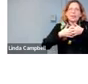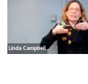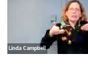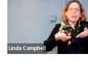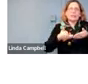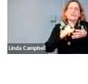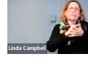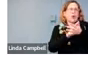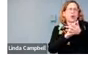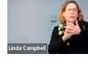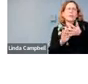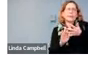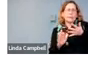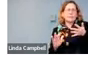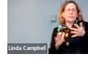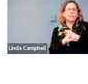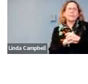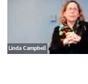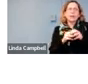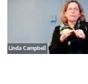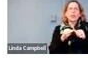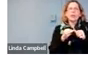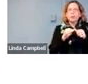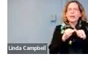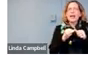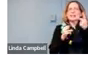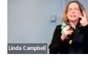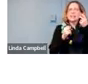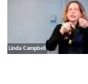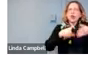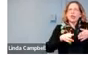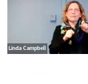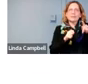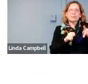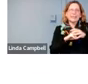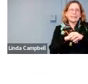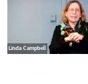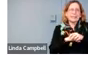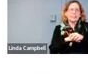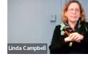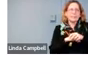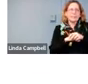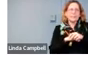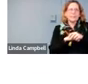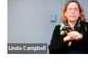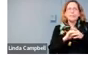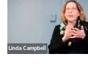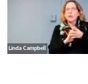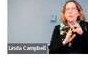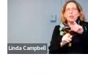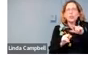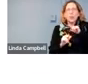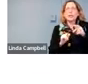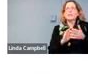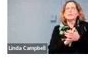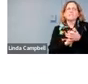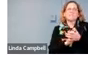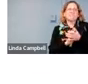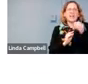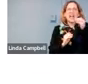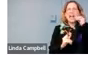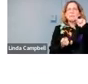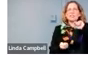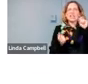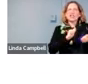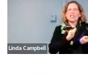their habitats, their mechanisms of introduction, but these are some impacts that they can cause. So we do see a loss of species in our food webs. We